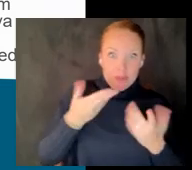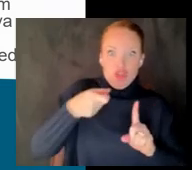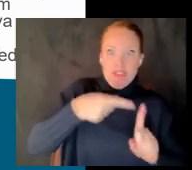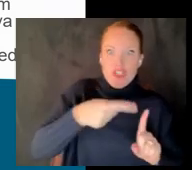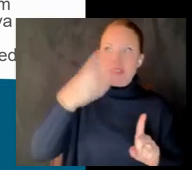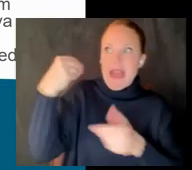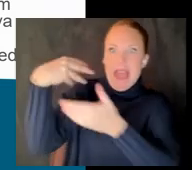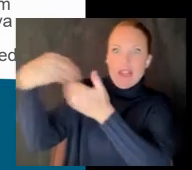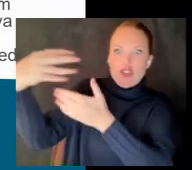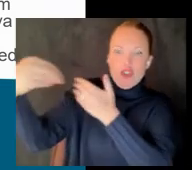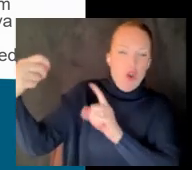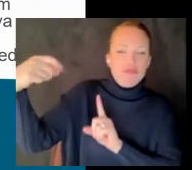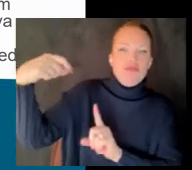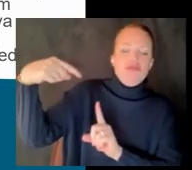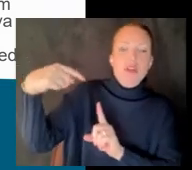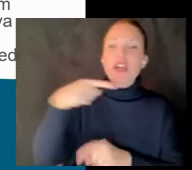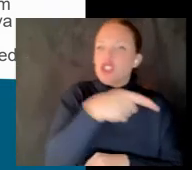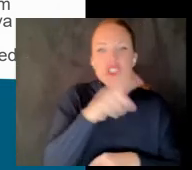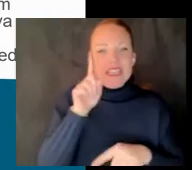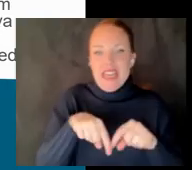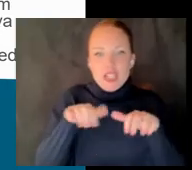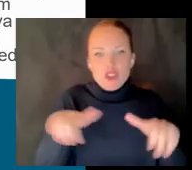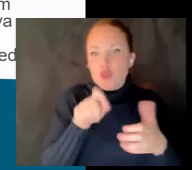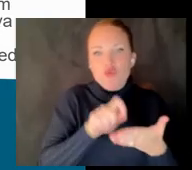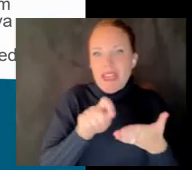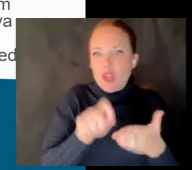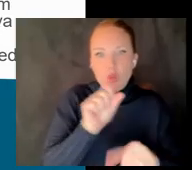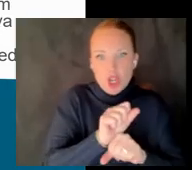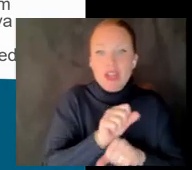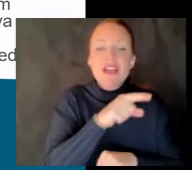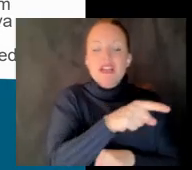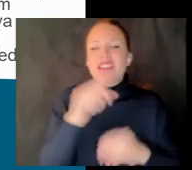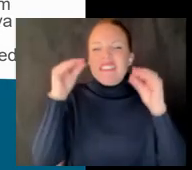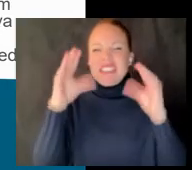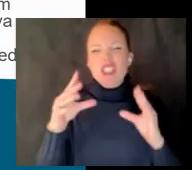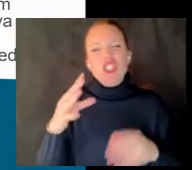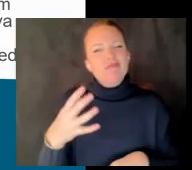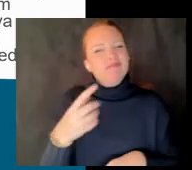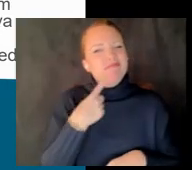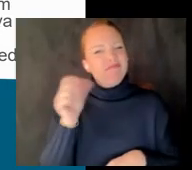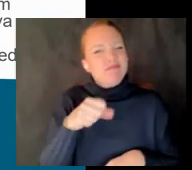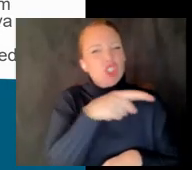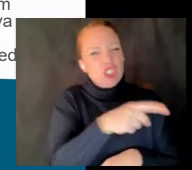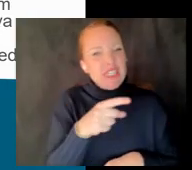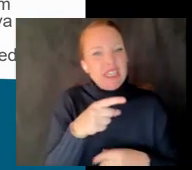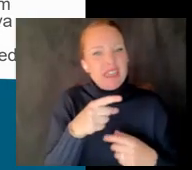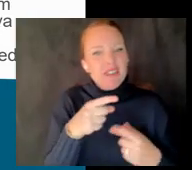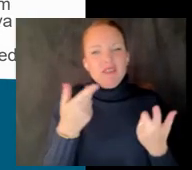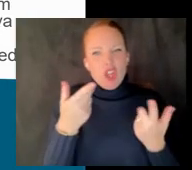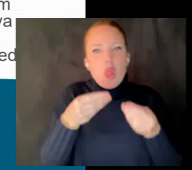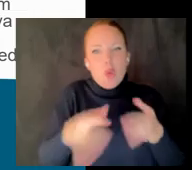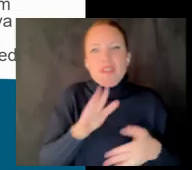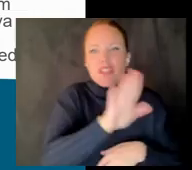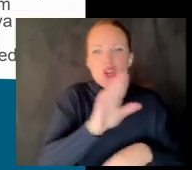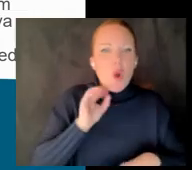independently completing written work. The teachers report that Maya tends to misplace homework and important papers and has difficulty